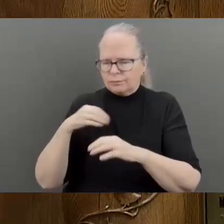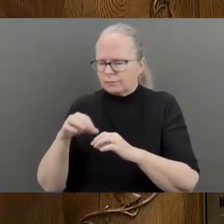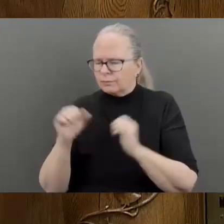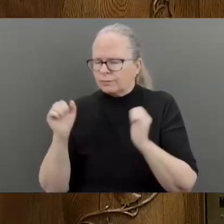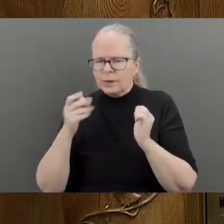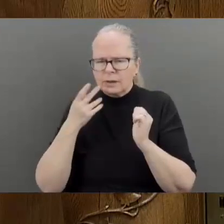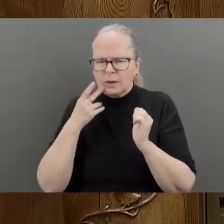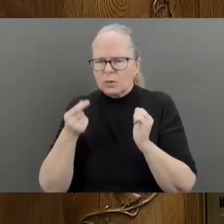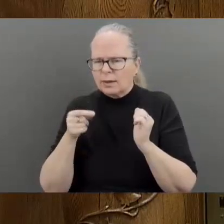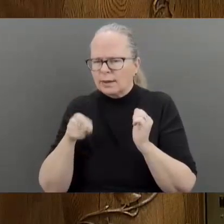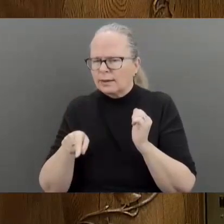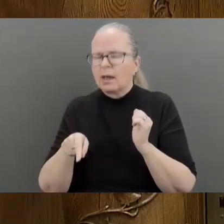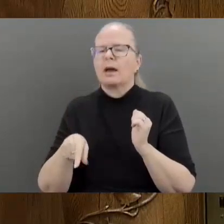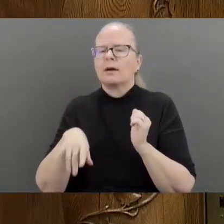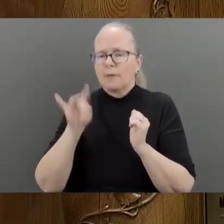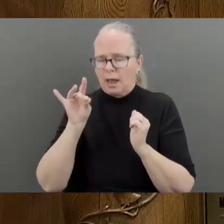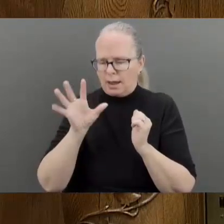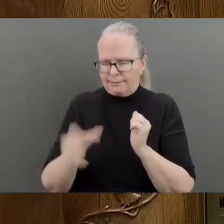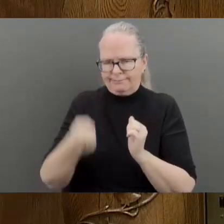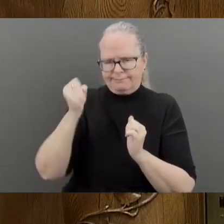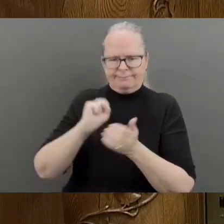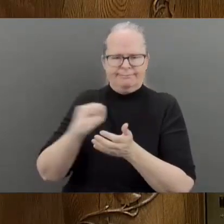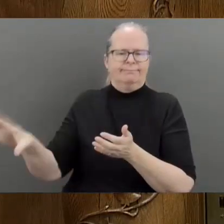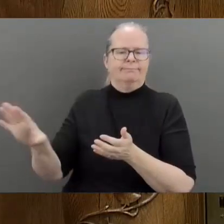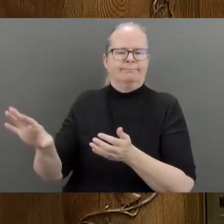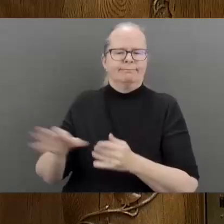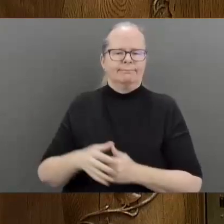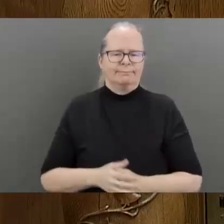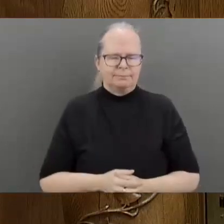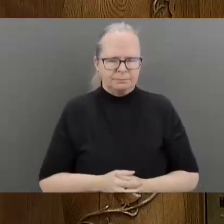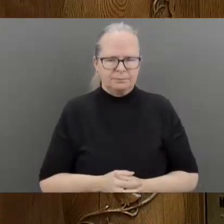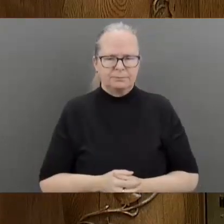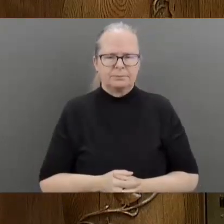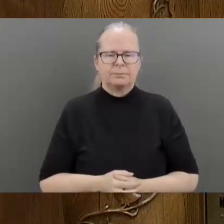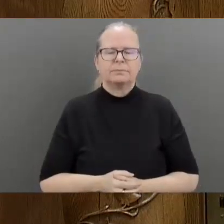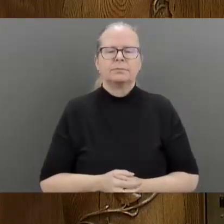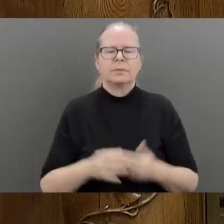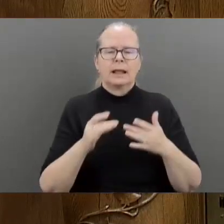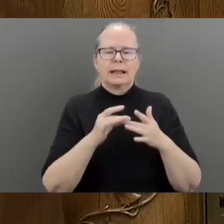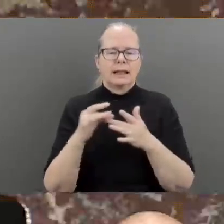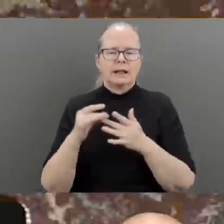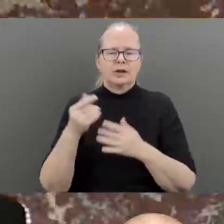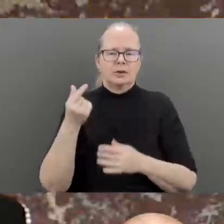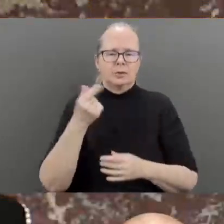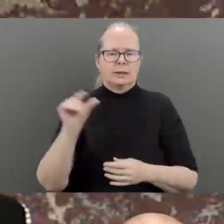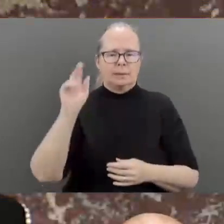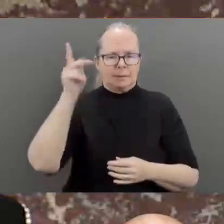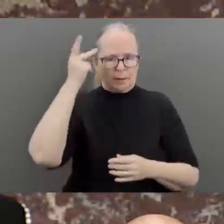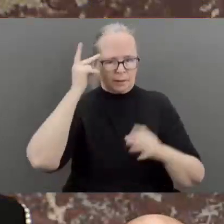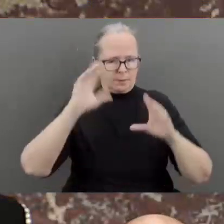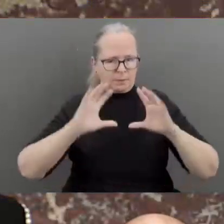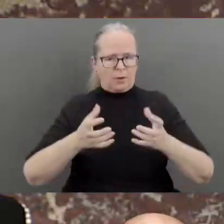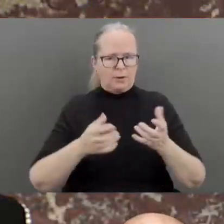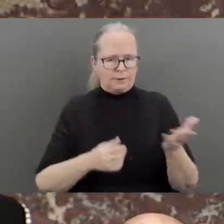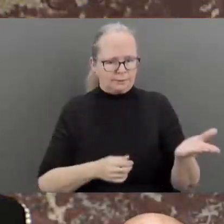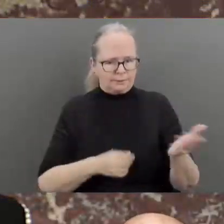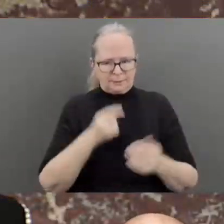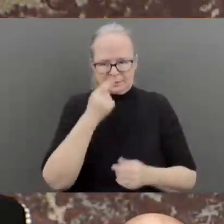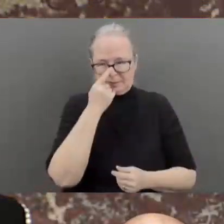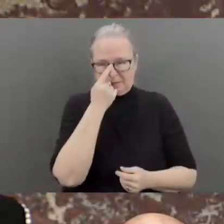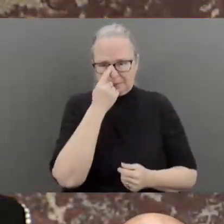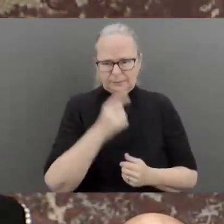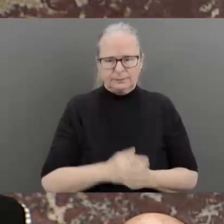Leader of the Green Party. Honourable Speaker, it's a solemn day, as was reflected on the front steps of this building at the noon